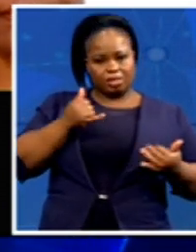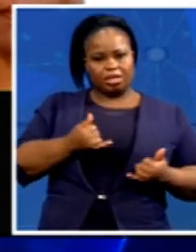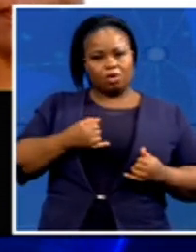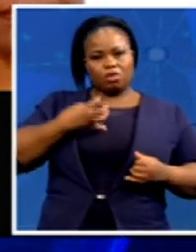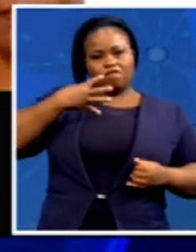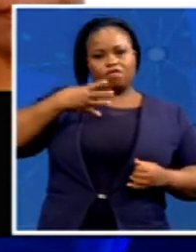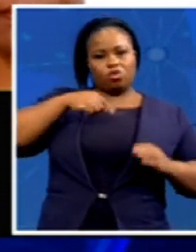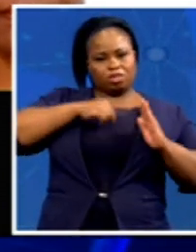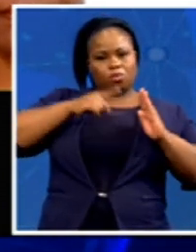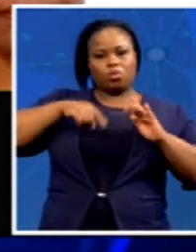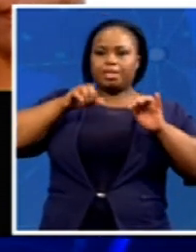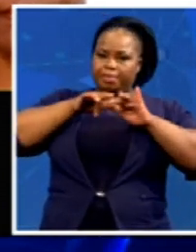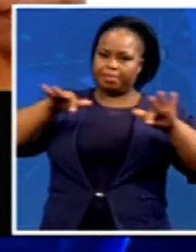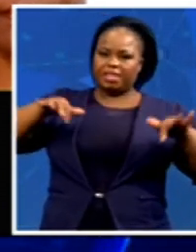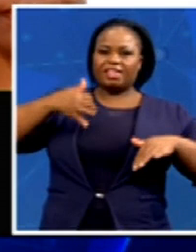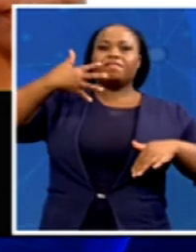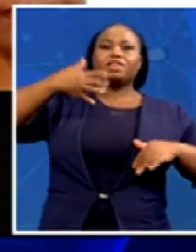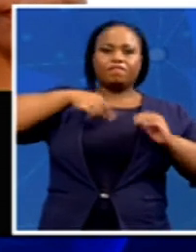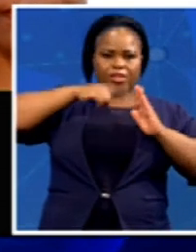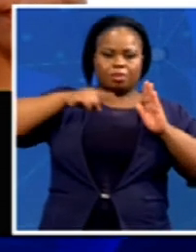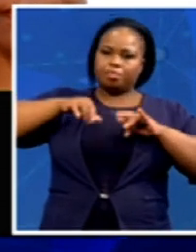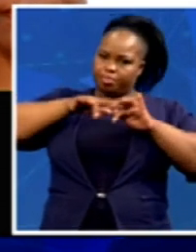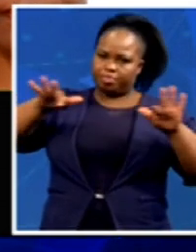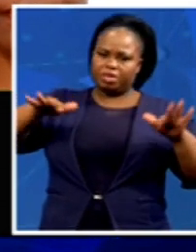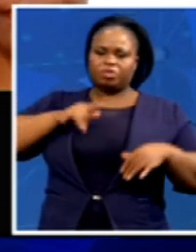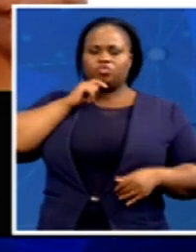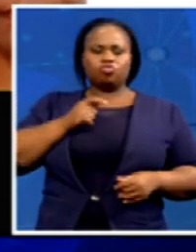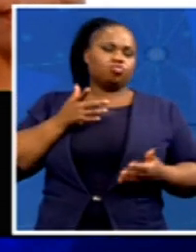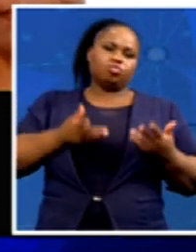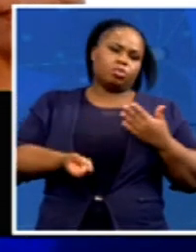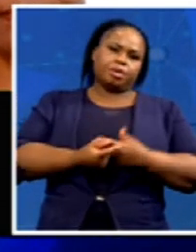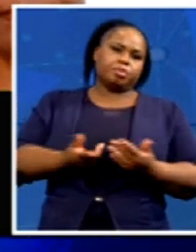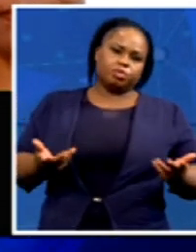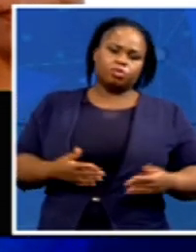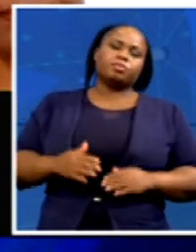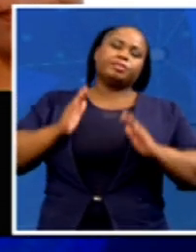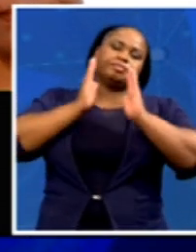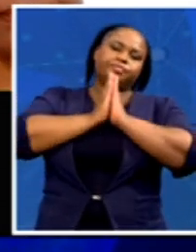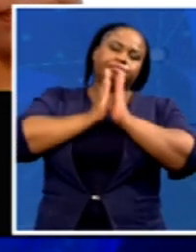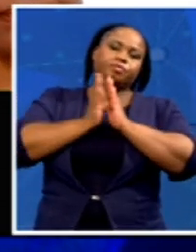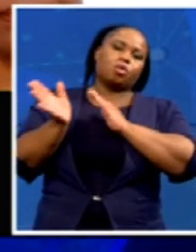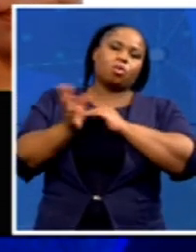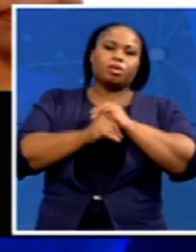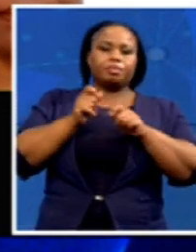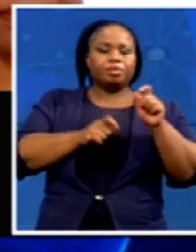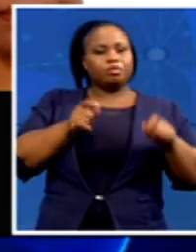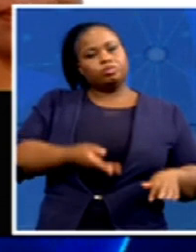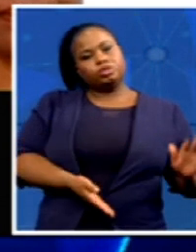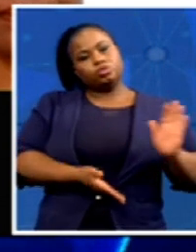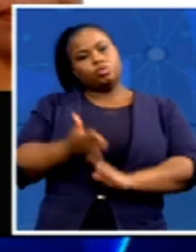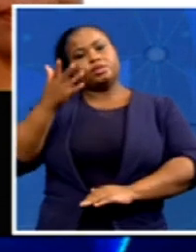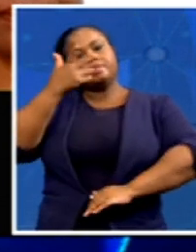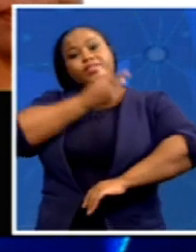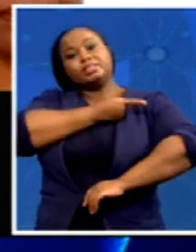That's just the nature of pandemics. So again, my appeal to the continent is get out there and get the vaccines. And all of us should do